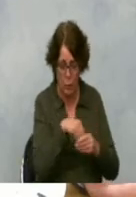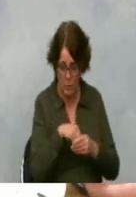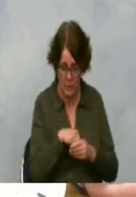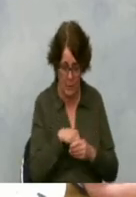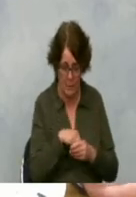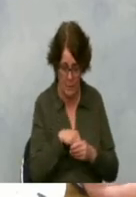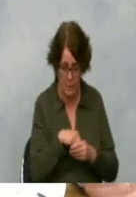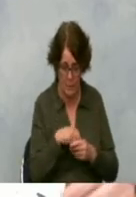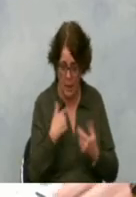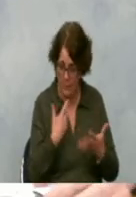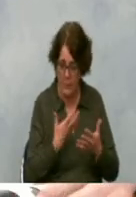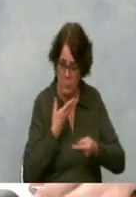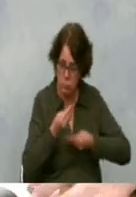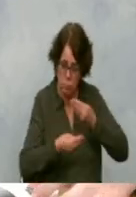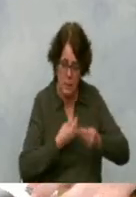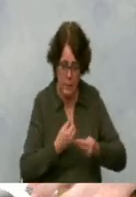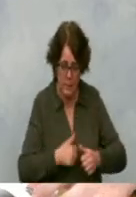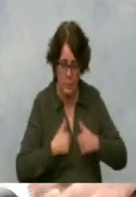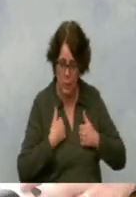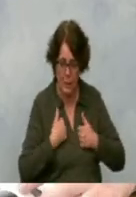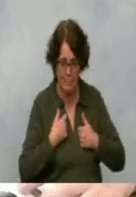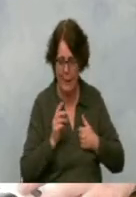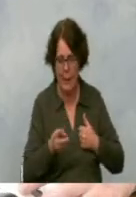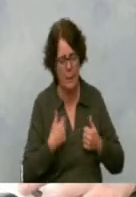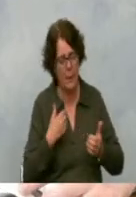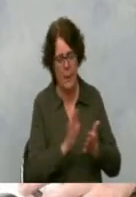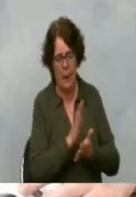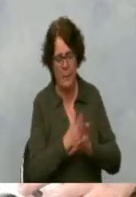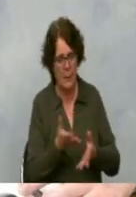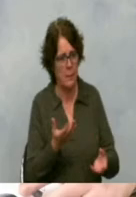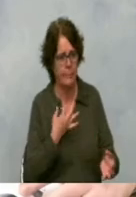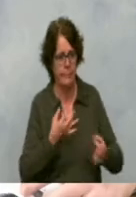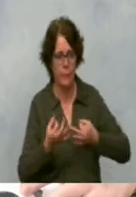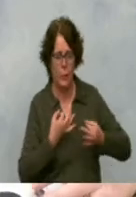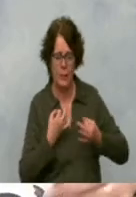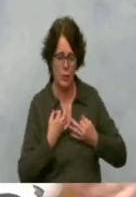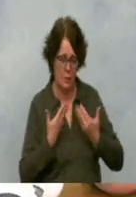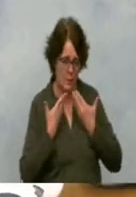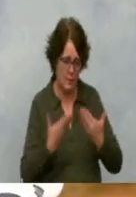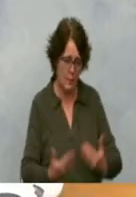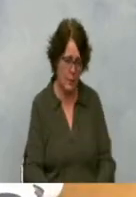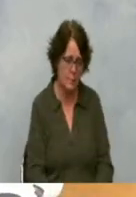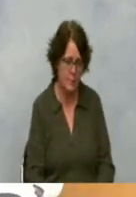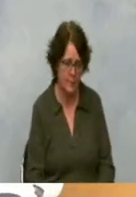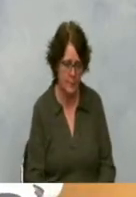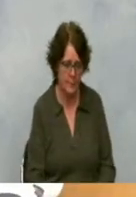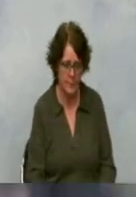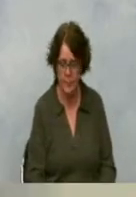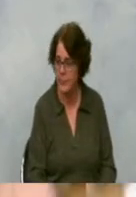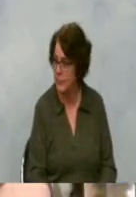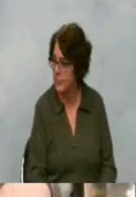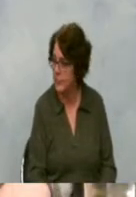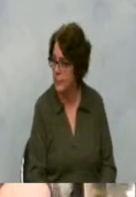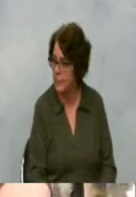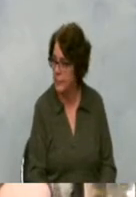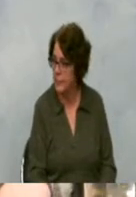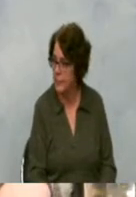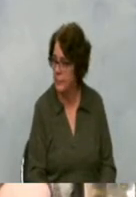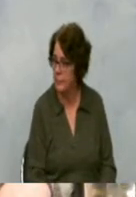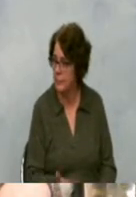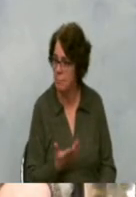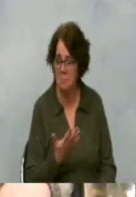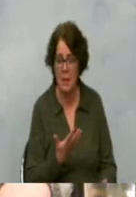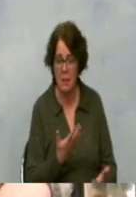this morning. And again, I'm happy to take any questions. Thank you, Provost. Thanks, Paul. Are there any questions